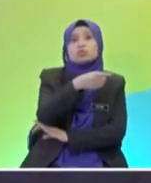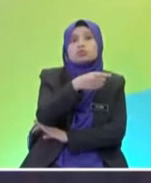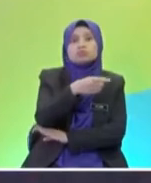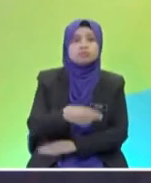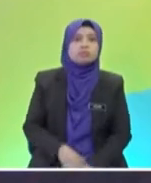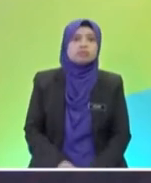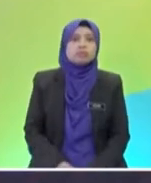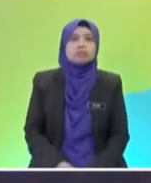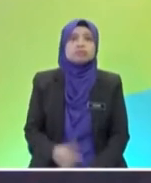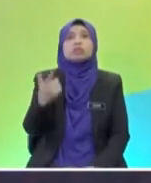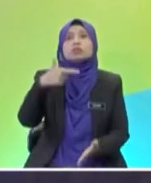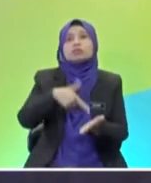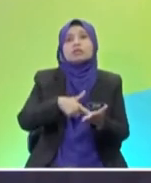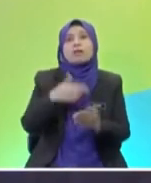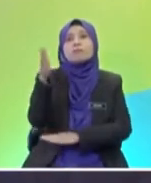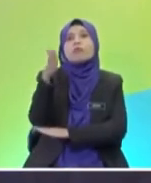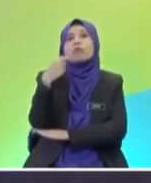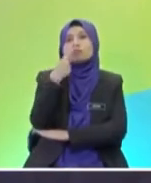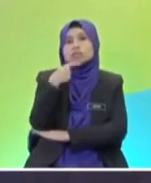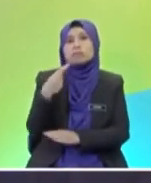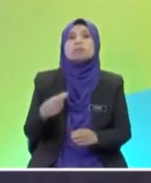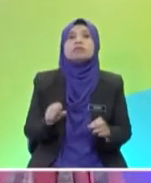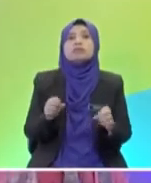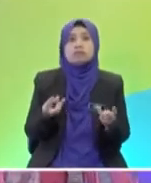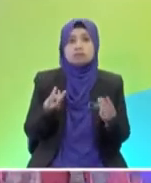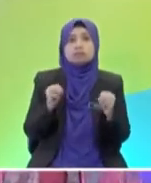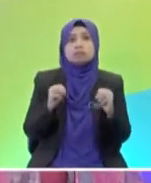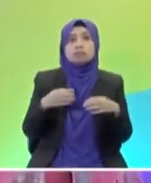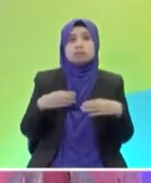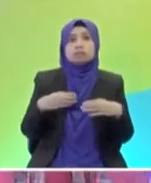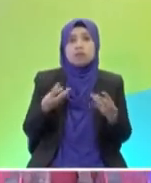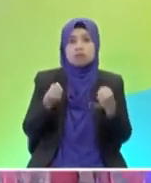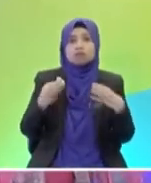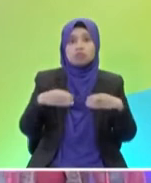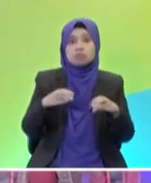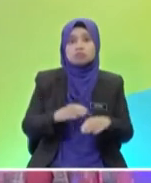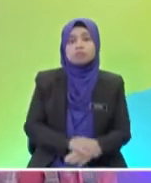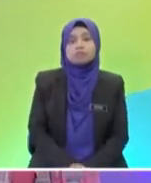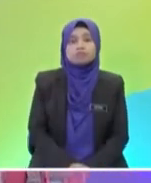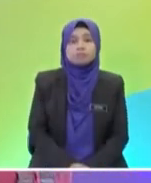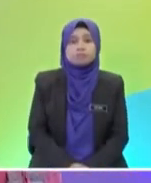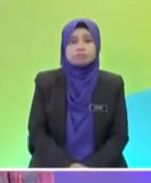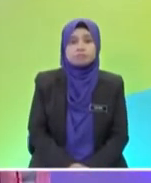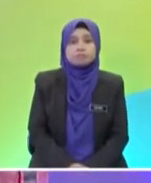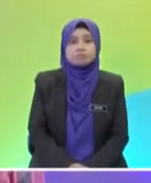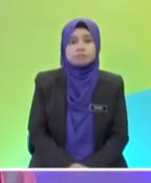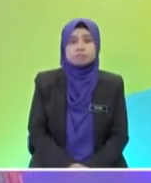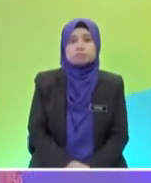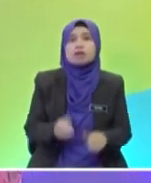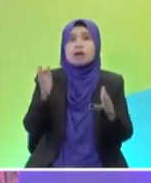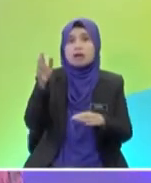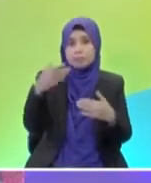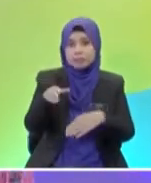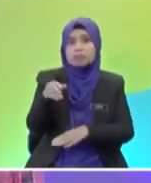to ask plant after this. Okay, very good, Arisha. Dugong is one of the okay. Animal that... Okay, now we ask for the example of plant that